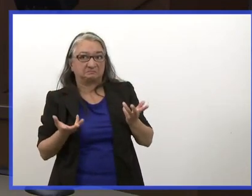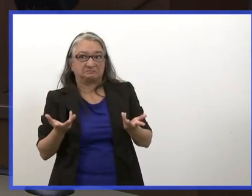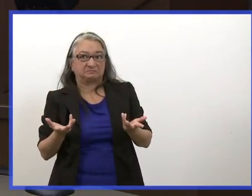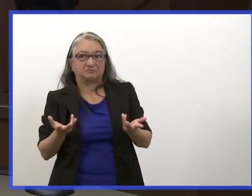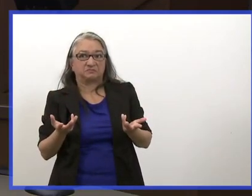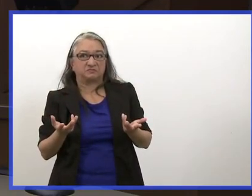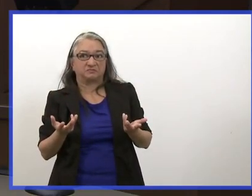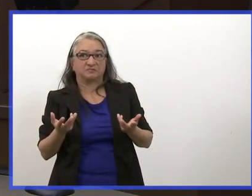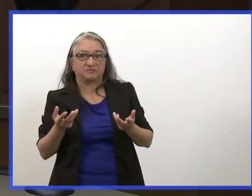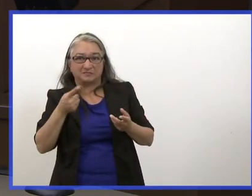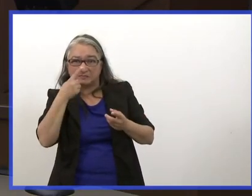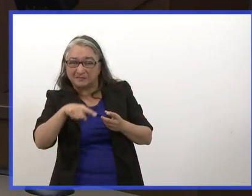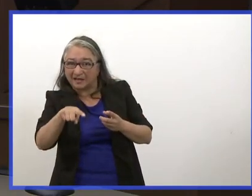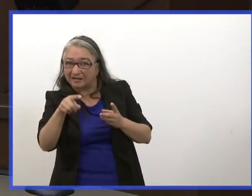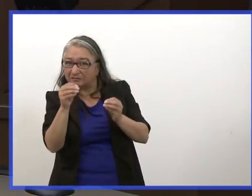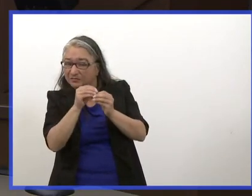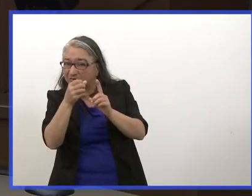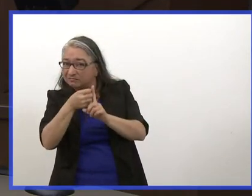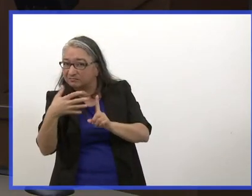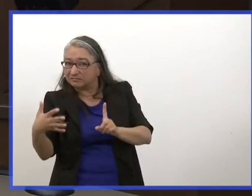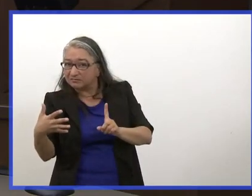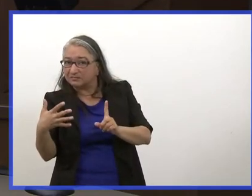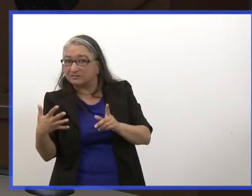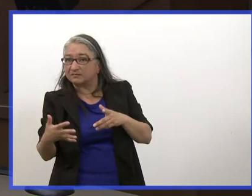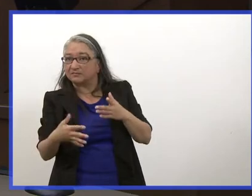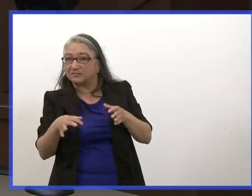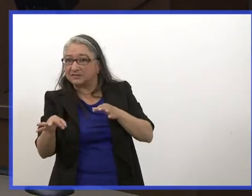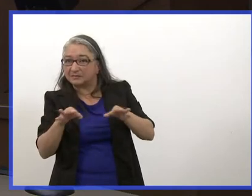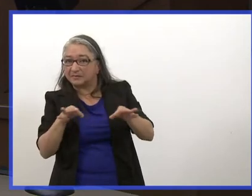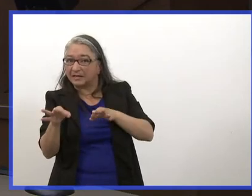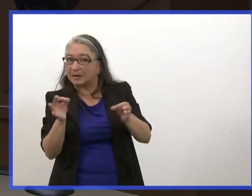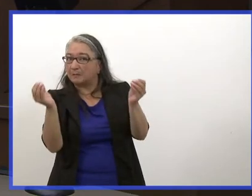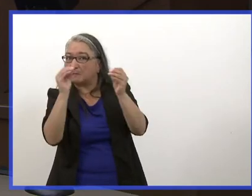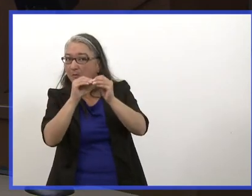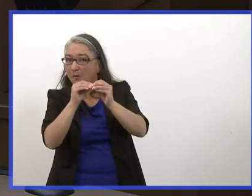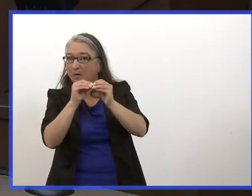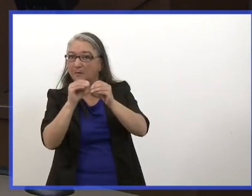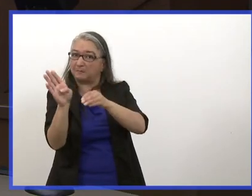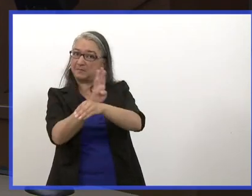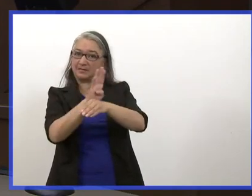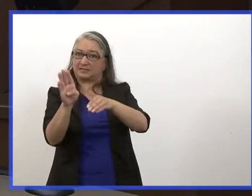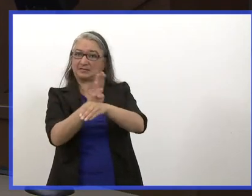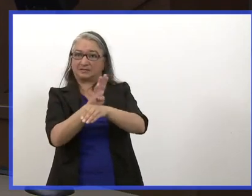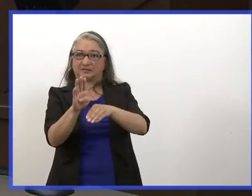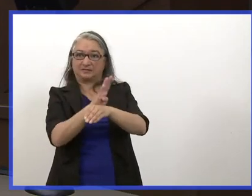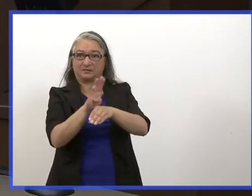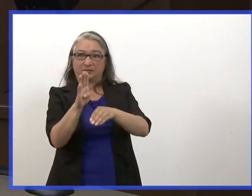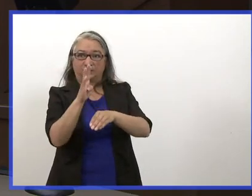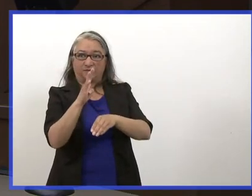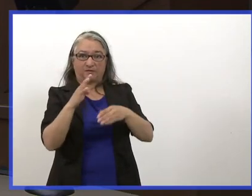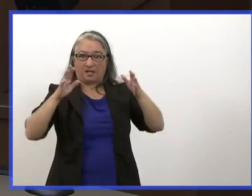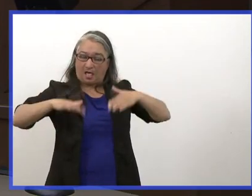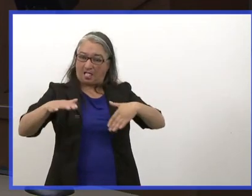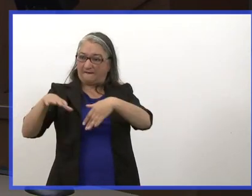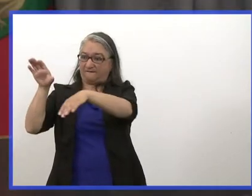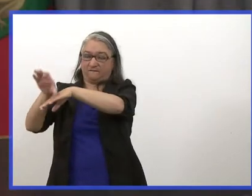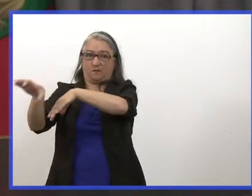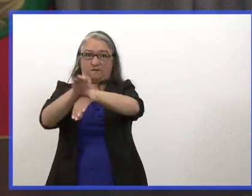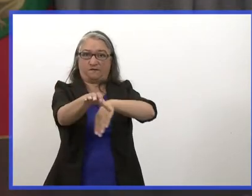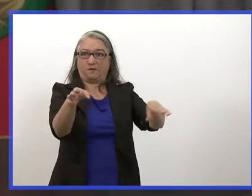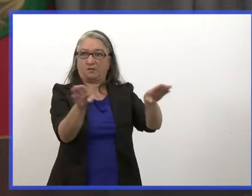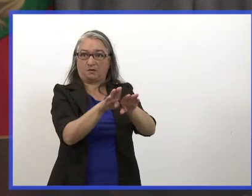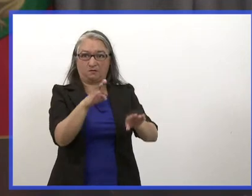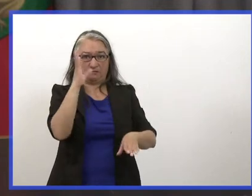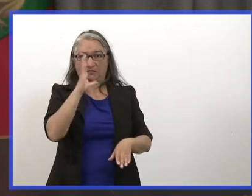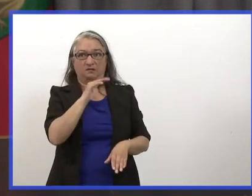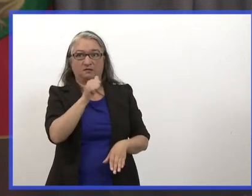explain why more businesses were not ordered closed over the past 2 months? Yeah, and so